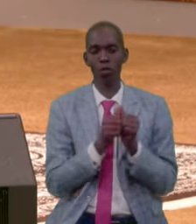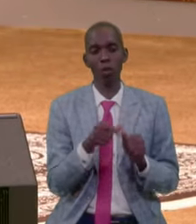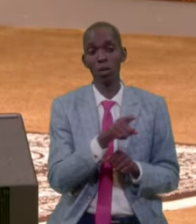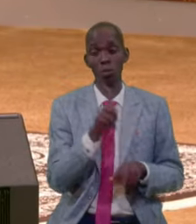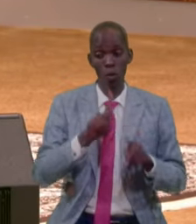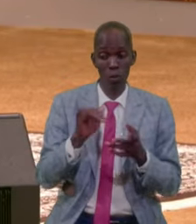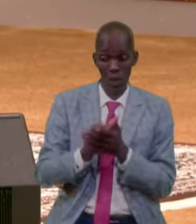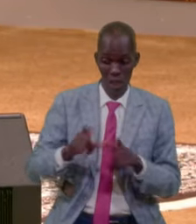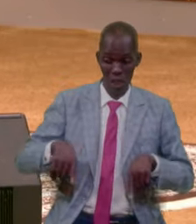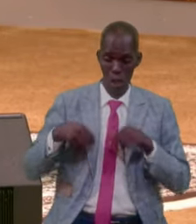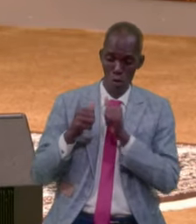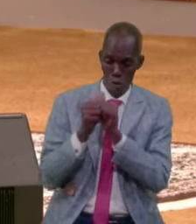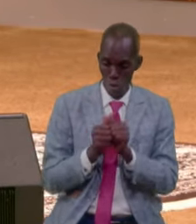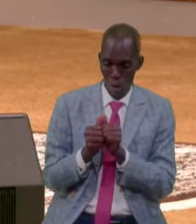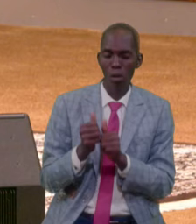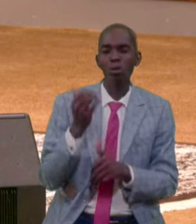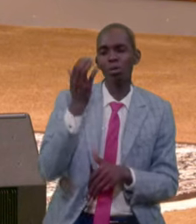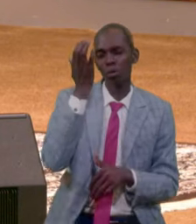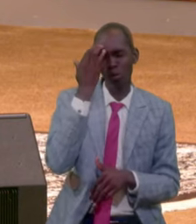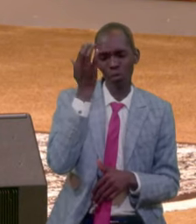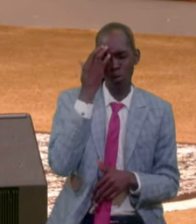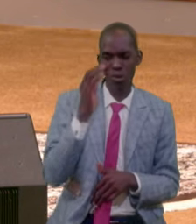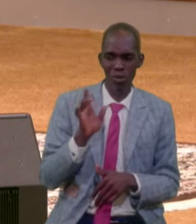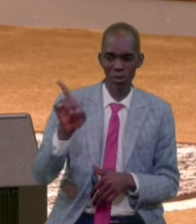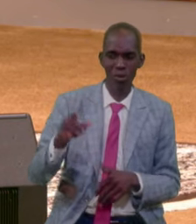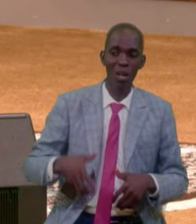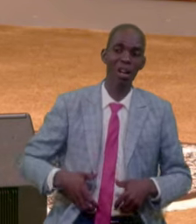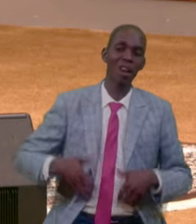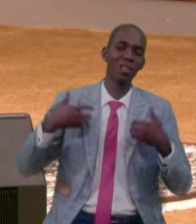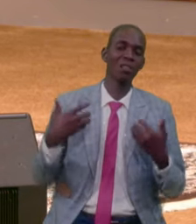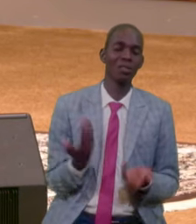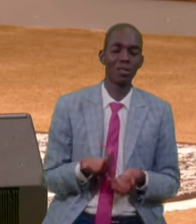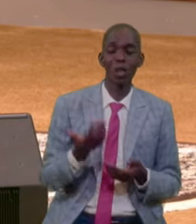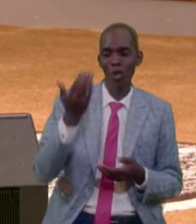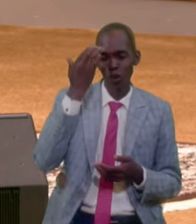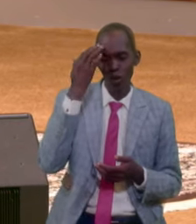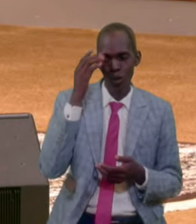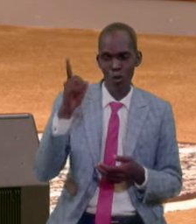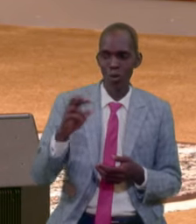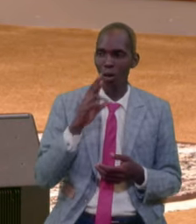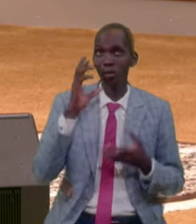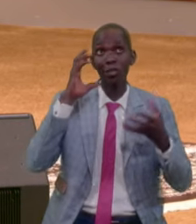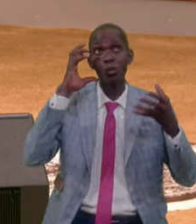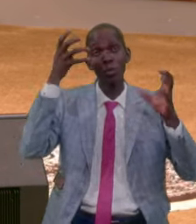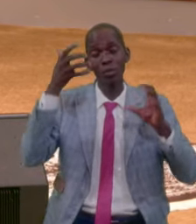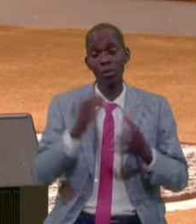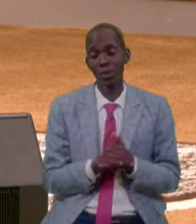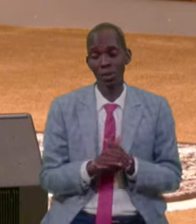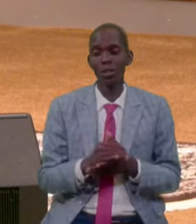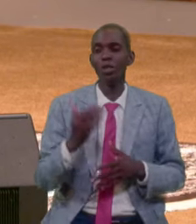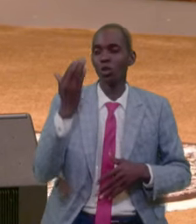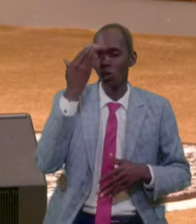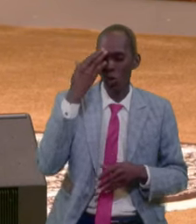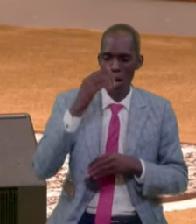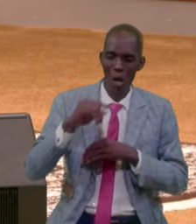they can tell. They can tell of their temper. They can tell of their anger. They can tell